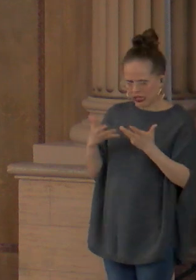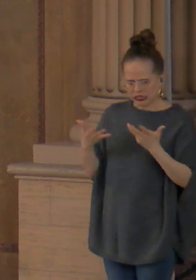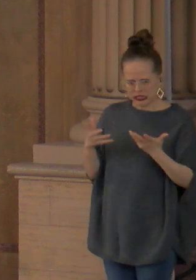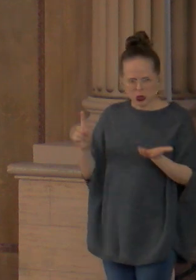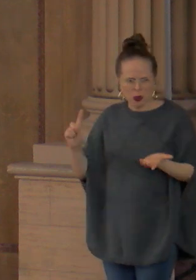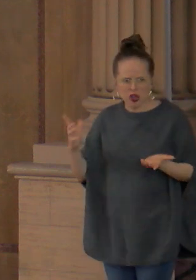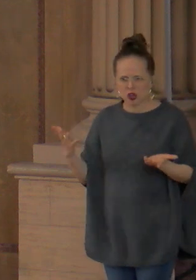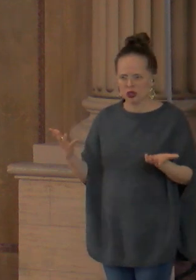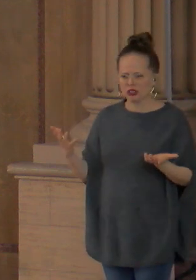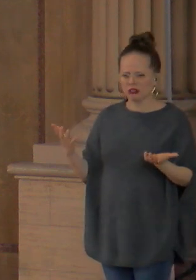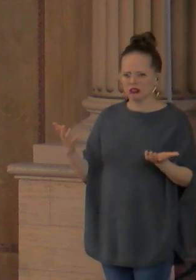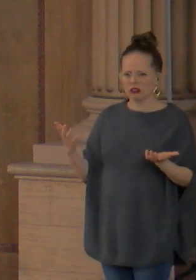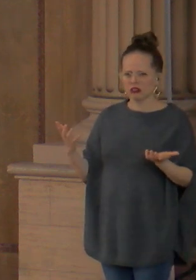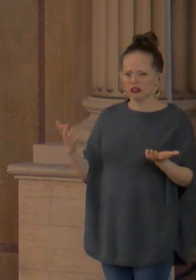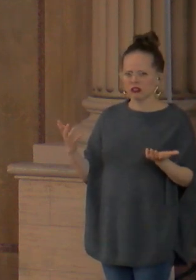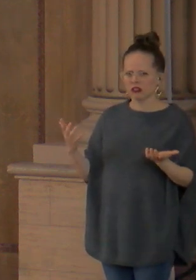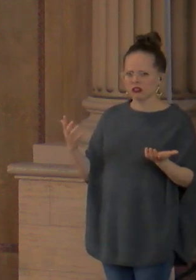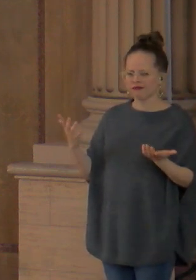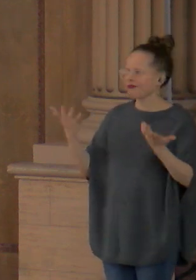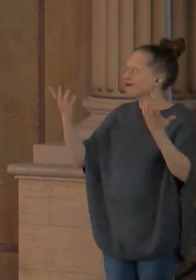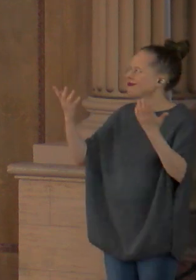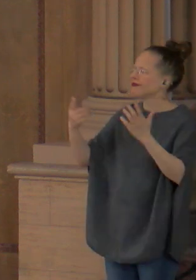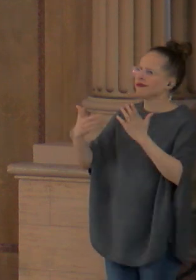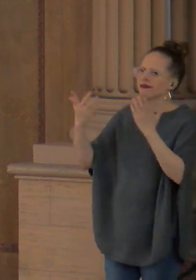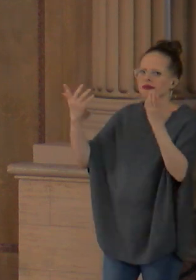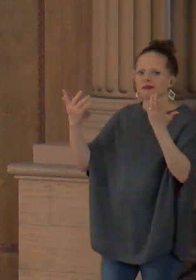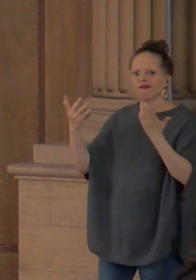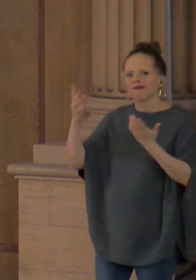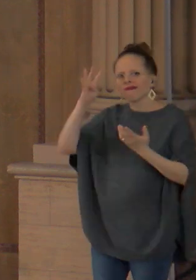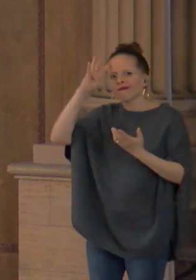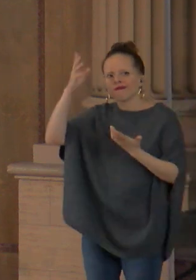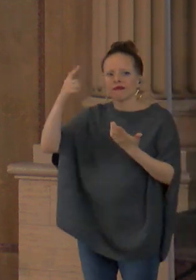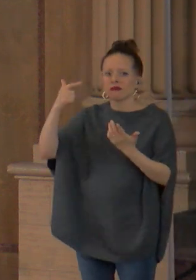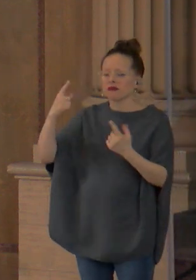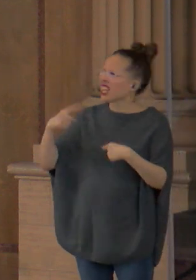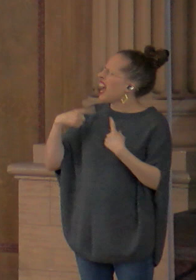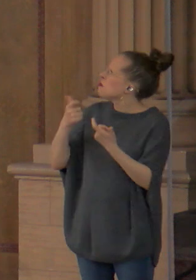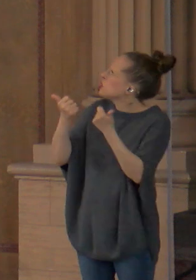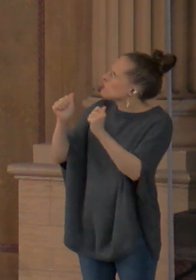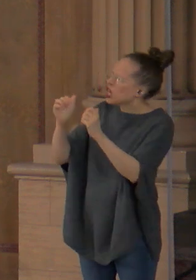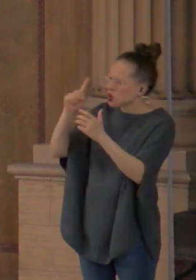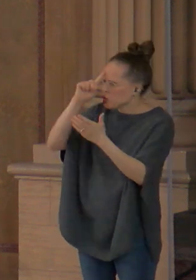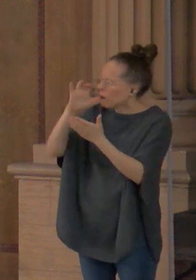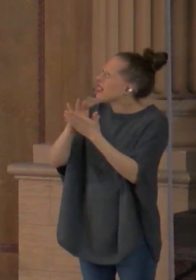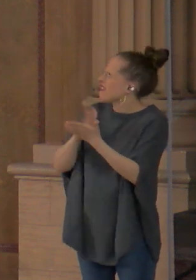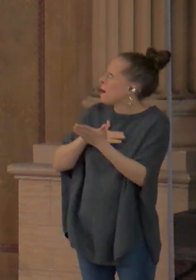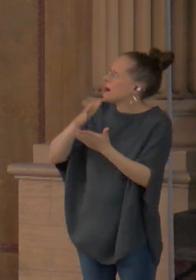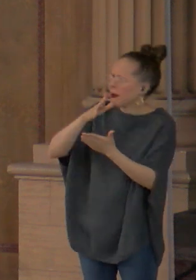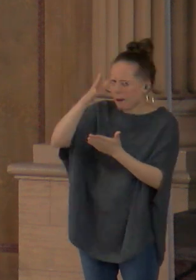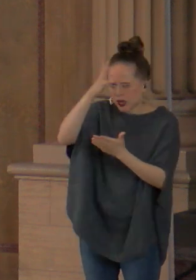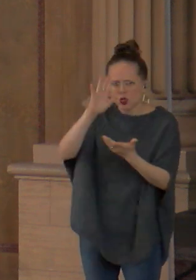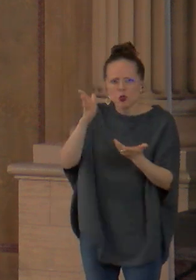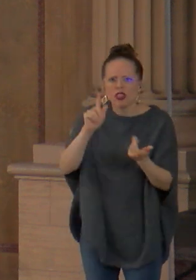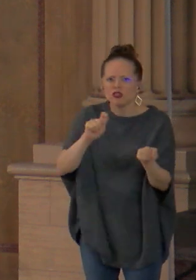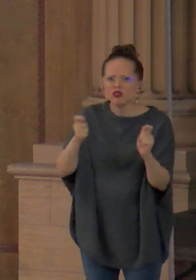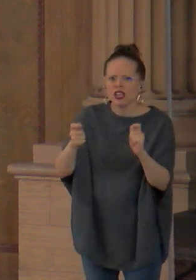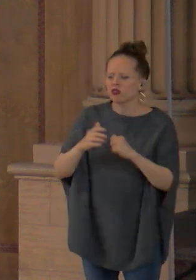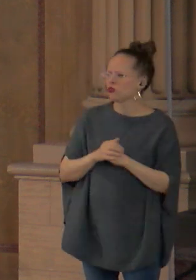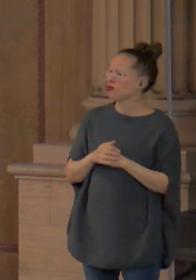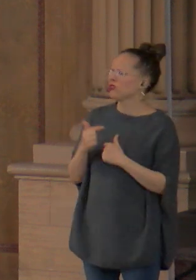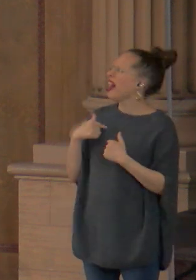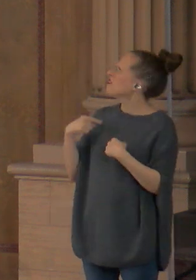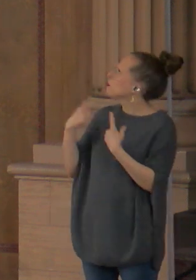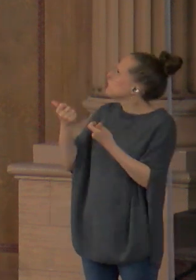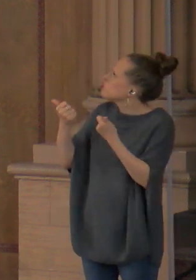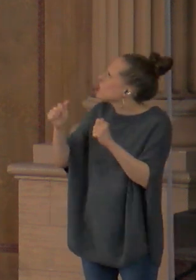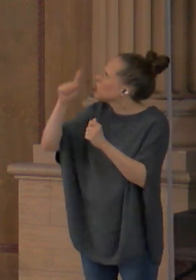I've really been trying hard to believe that my parents would change. I've really tried to believe that my kid would walk with the Lord or that the